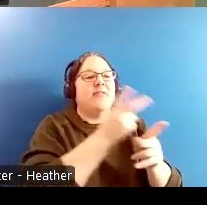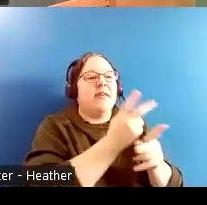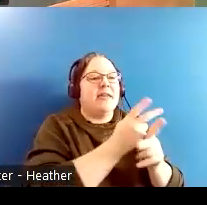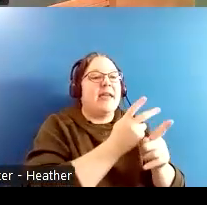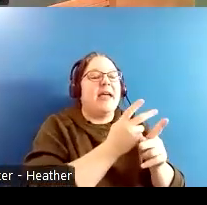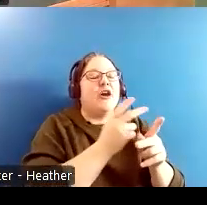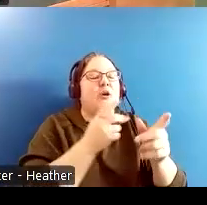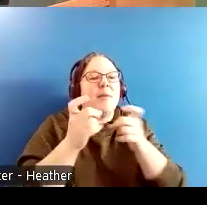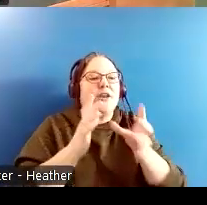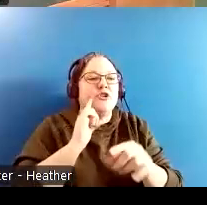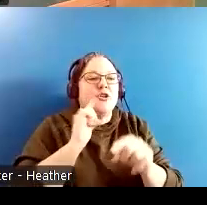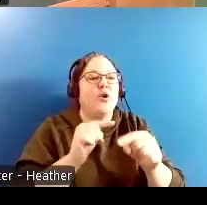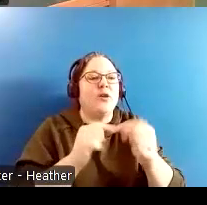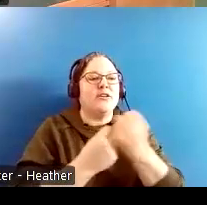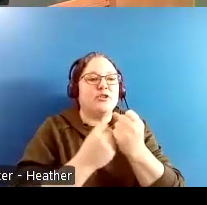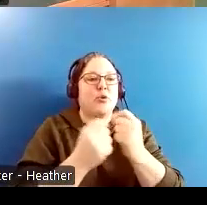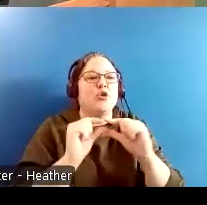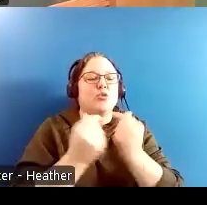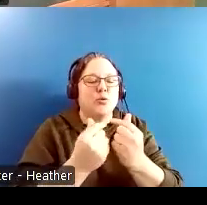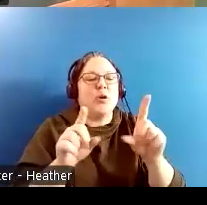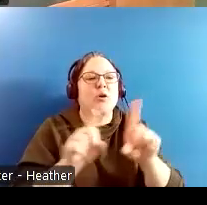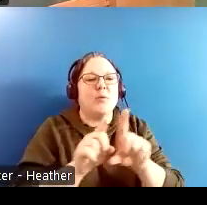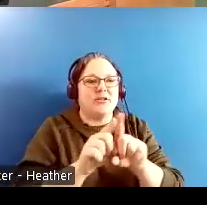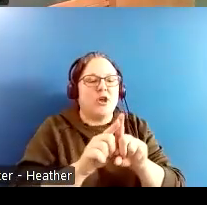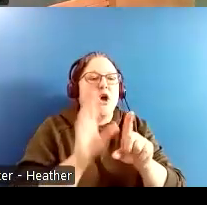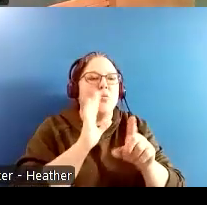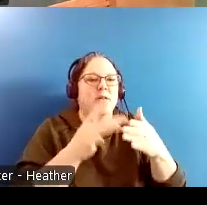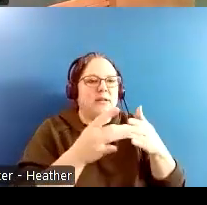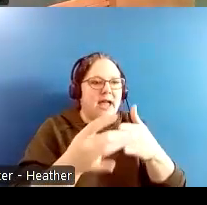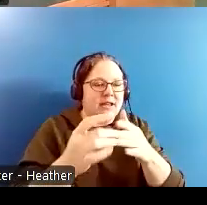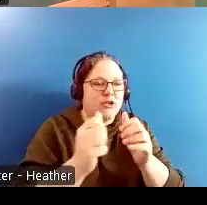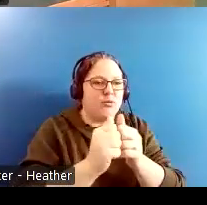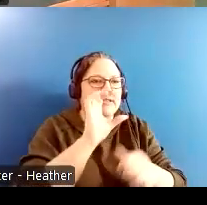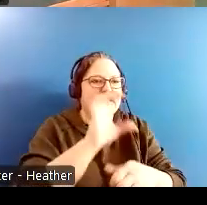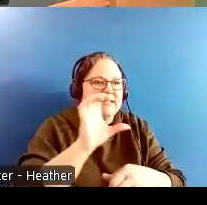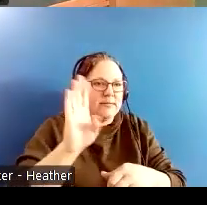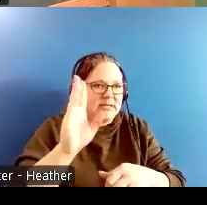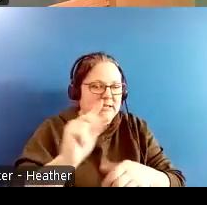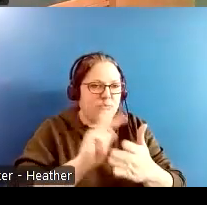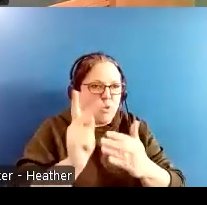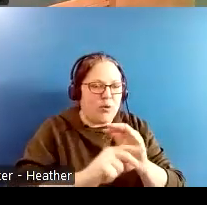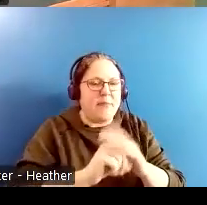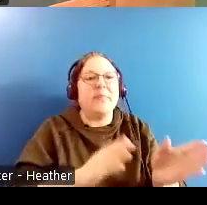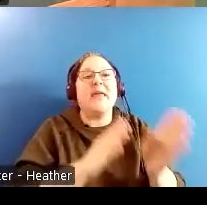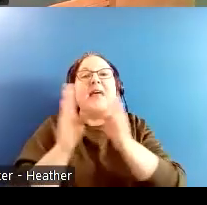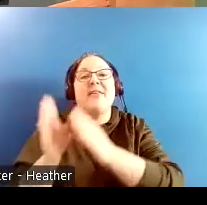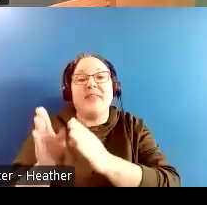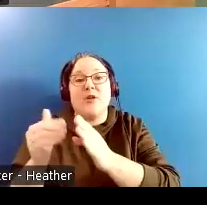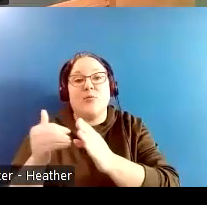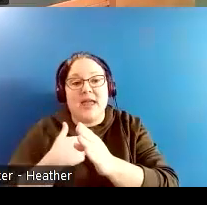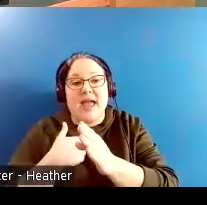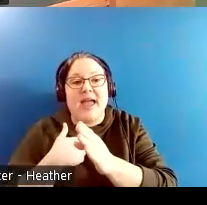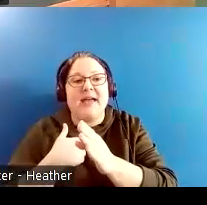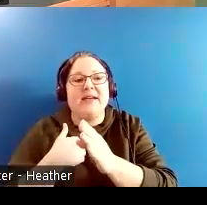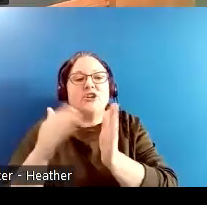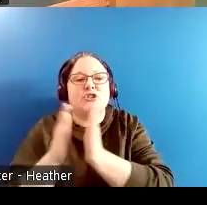group was also the care manager guiding patients through the CCBT program. And then we had a small usual care group. We knew